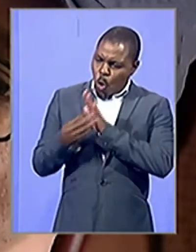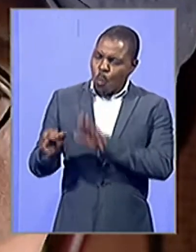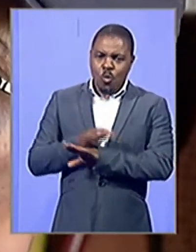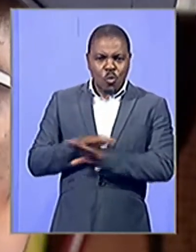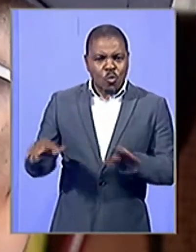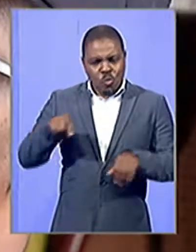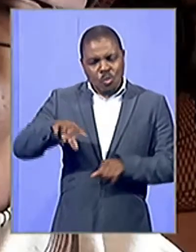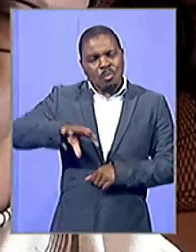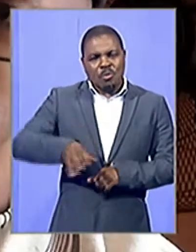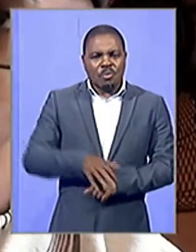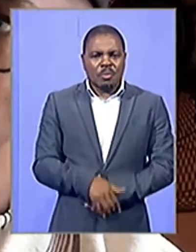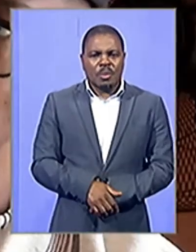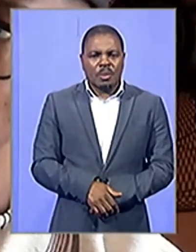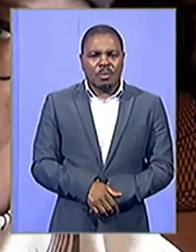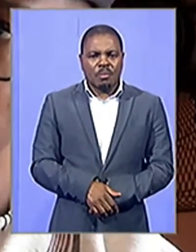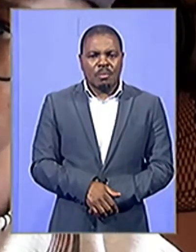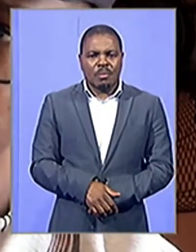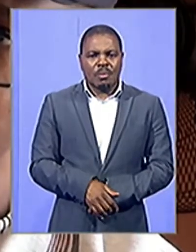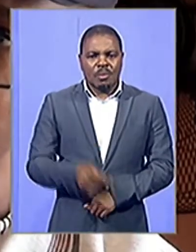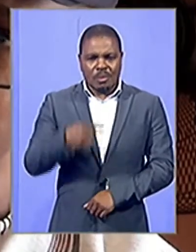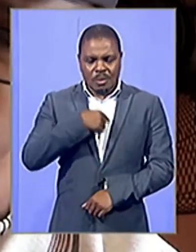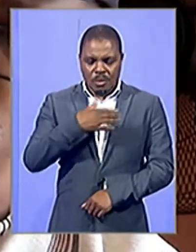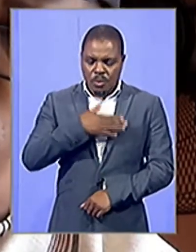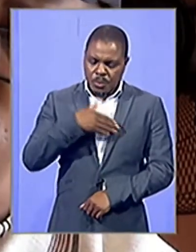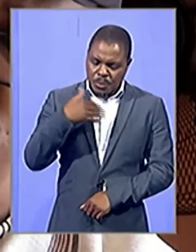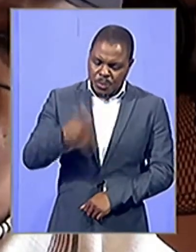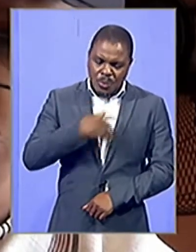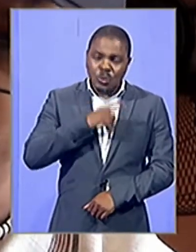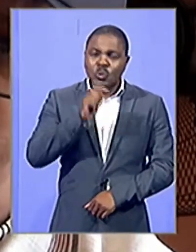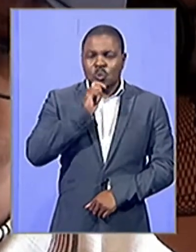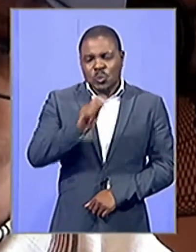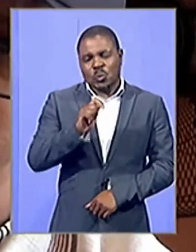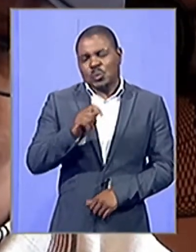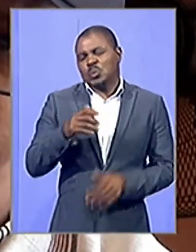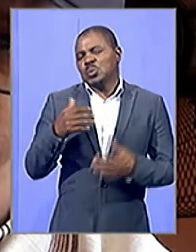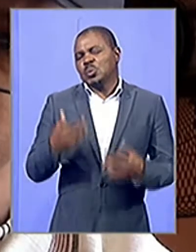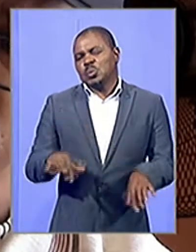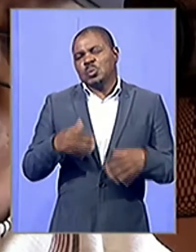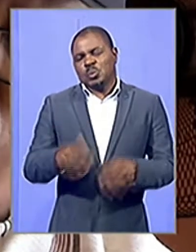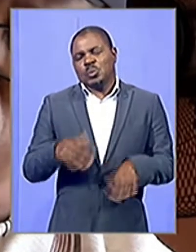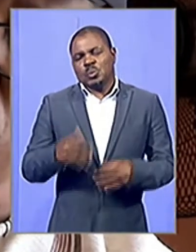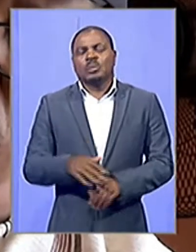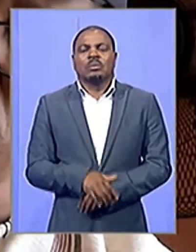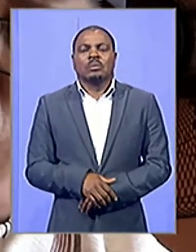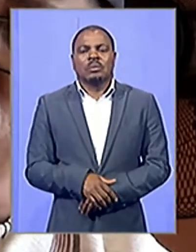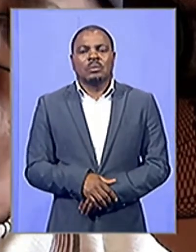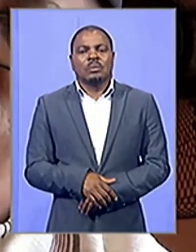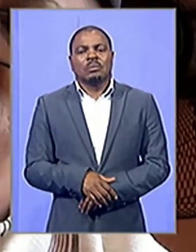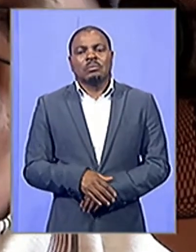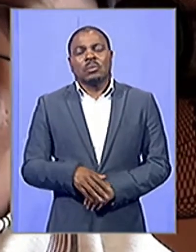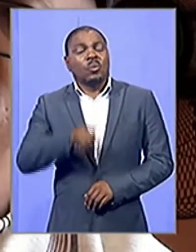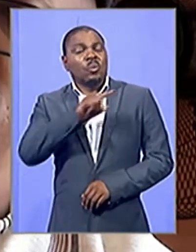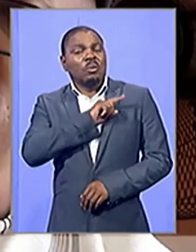mo porofenseng. Ke utlwile botlhoko thata, botlhoko bo seng kana ka sepe, gonne